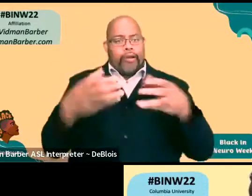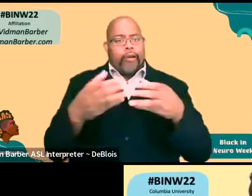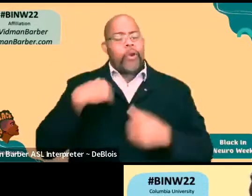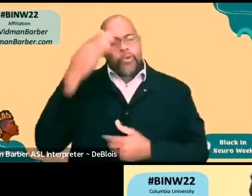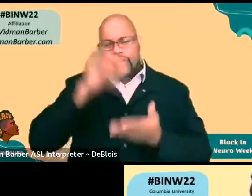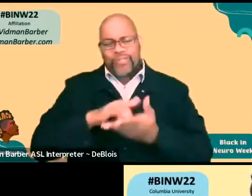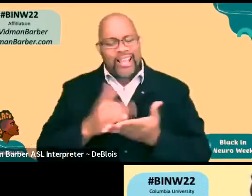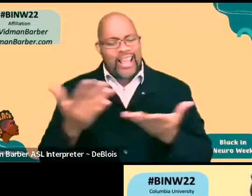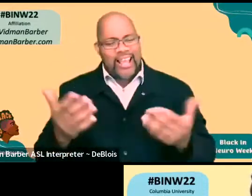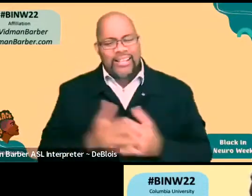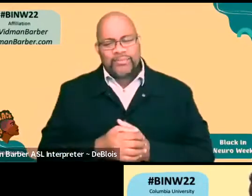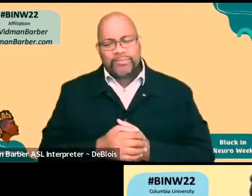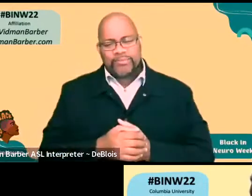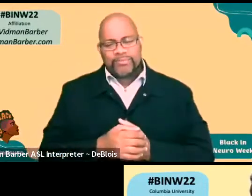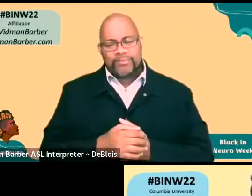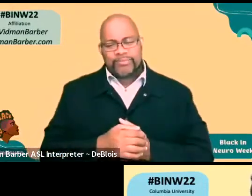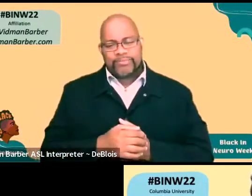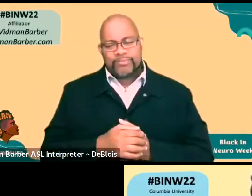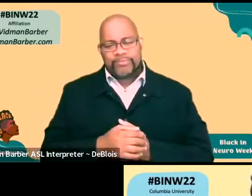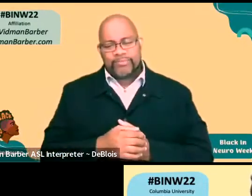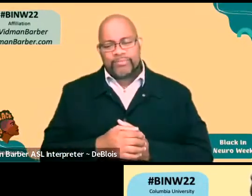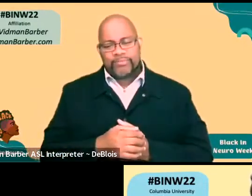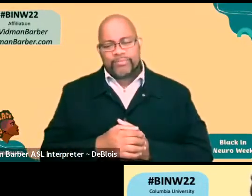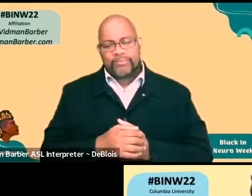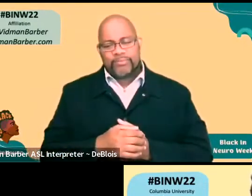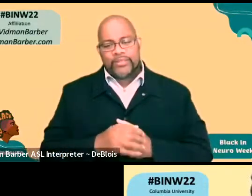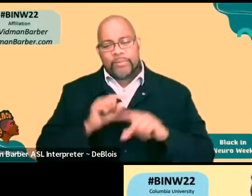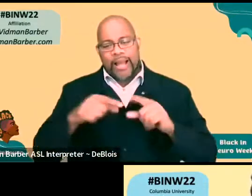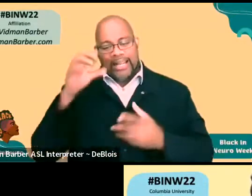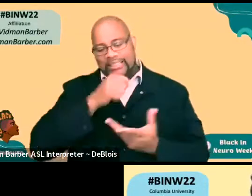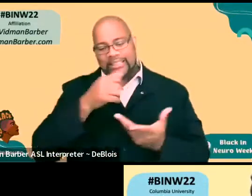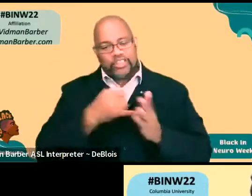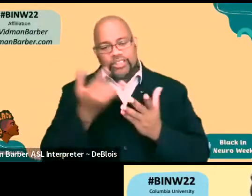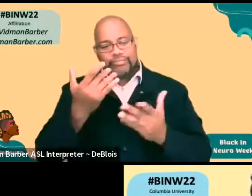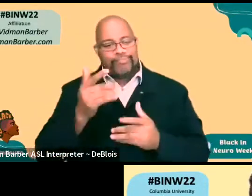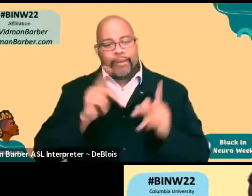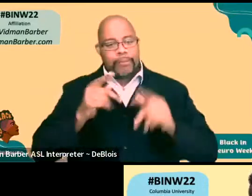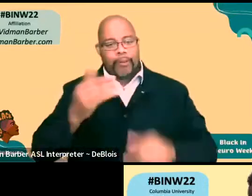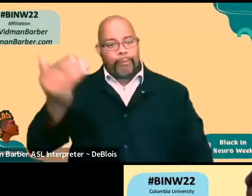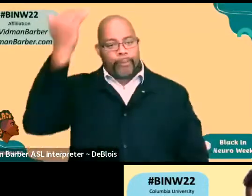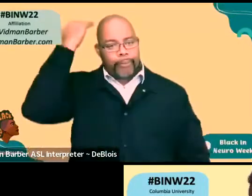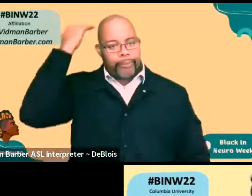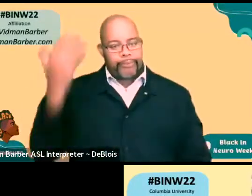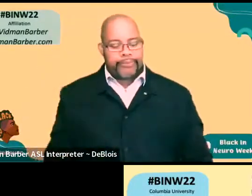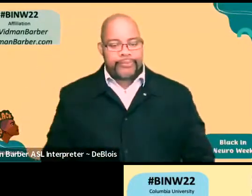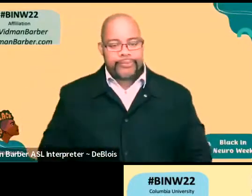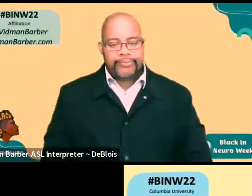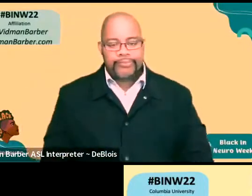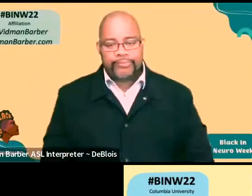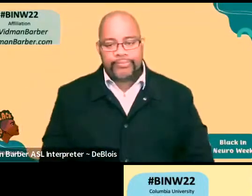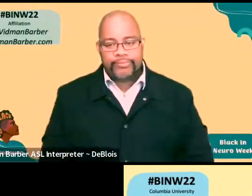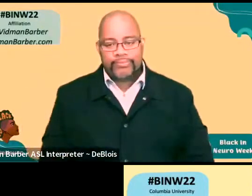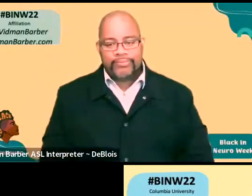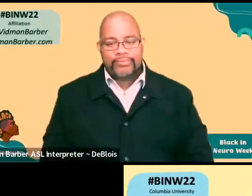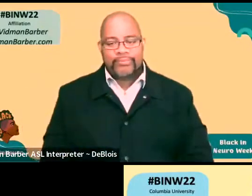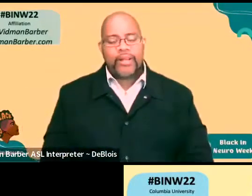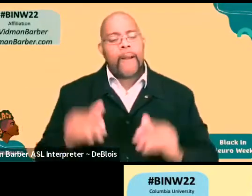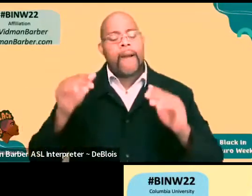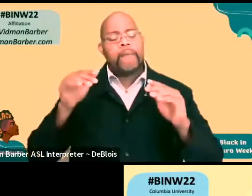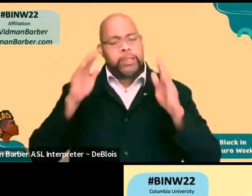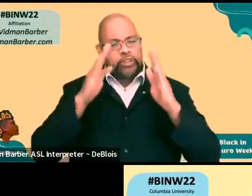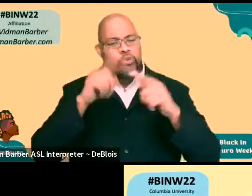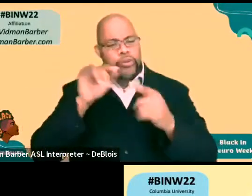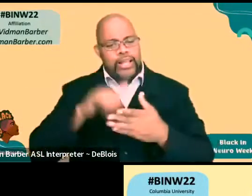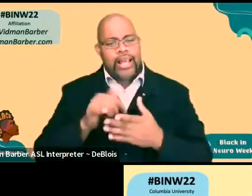that inherently, but I guess it just goes over other people's heads. So pointing attention to that and